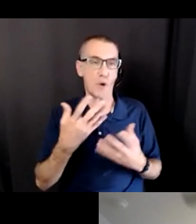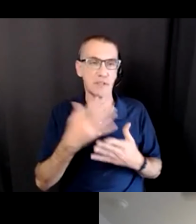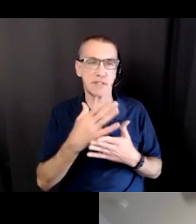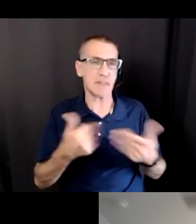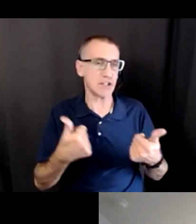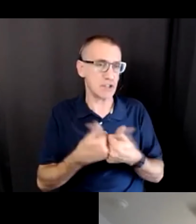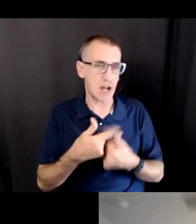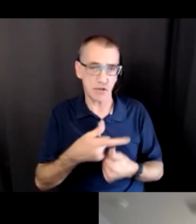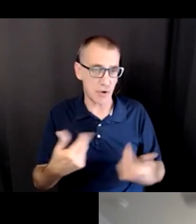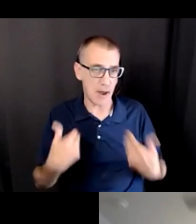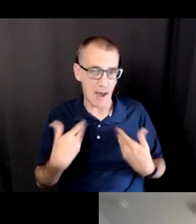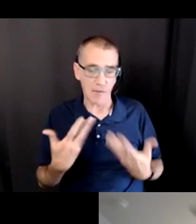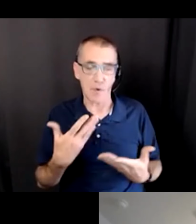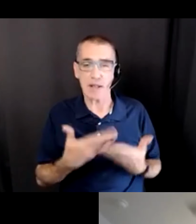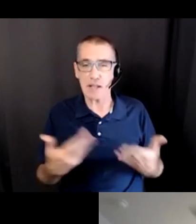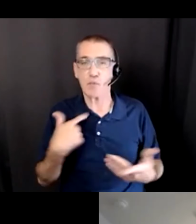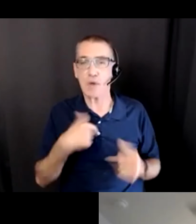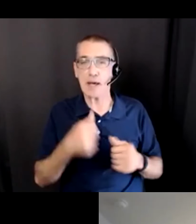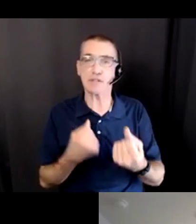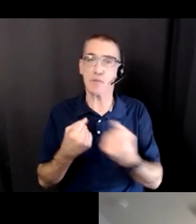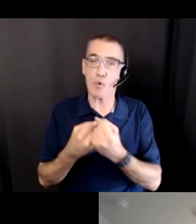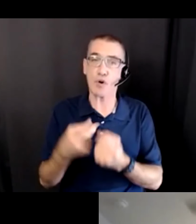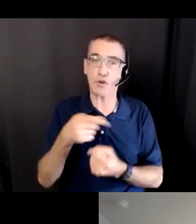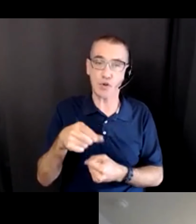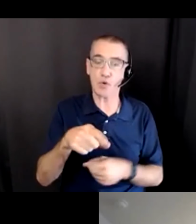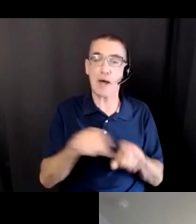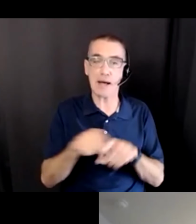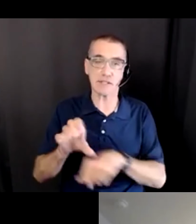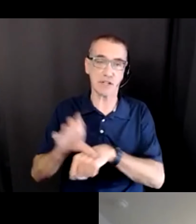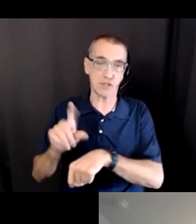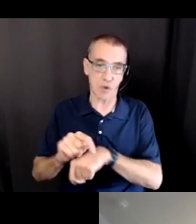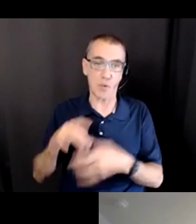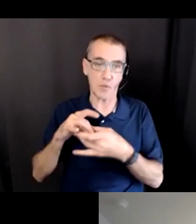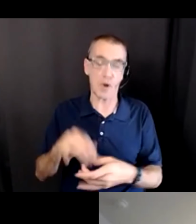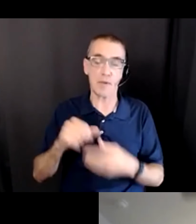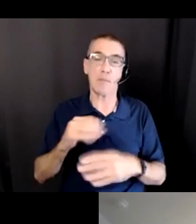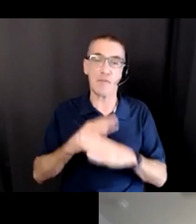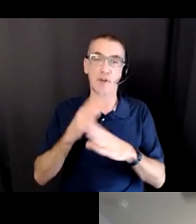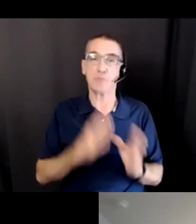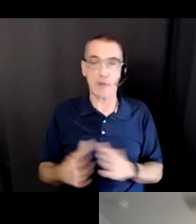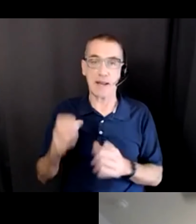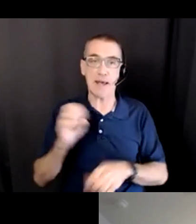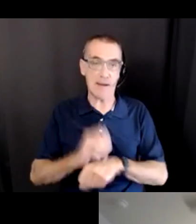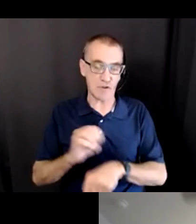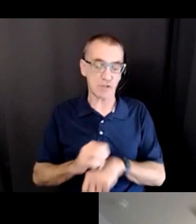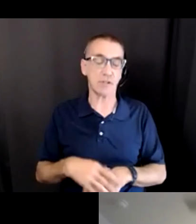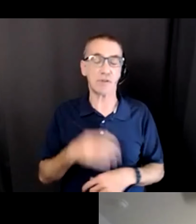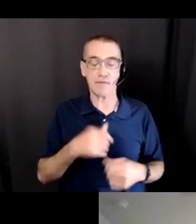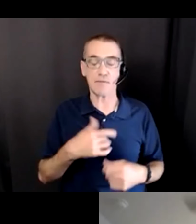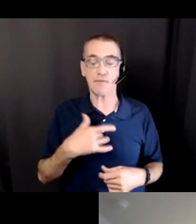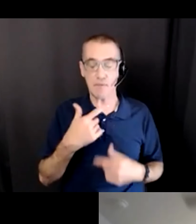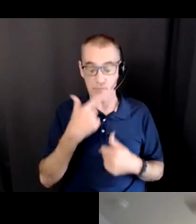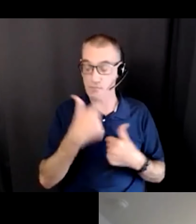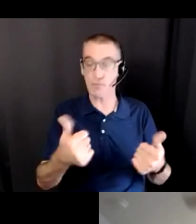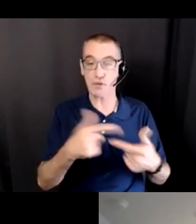challenges you're having? What are things that we can support you as consultants around prevention planning efforts? So feel free. We are here to